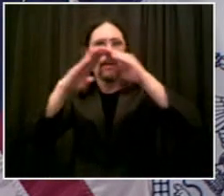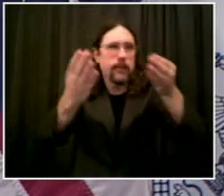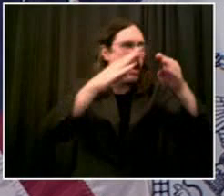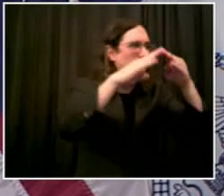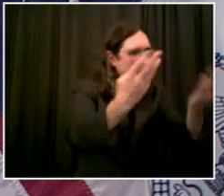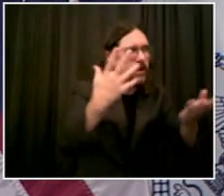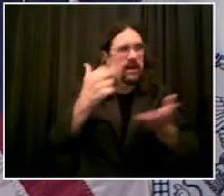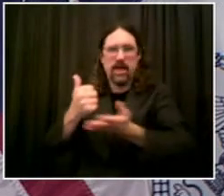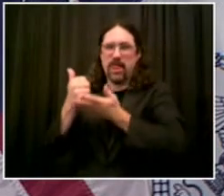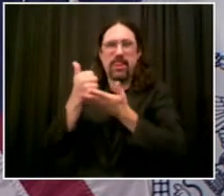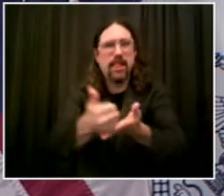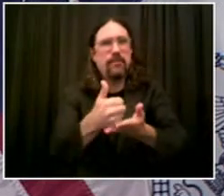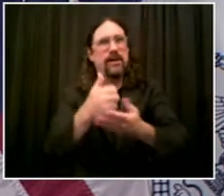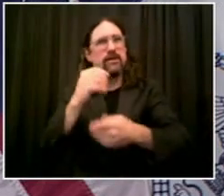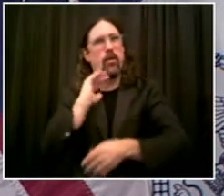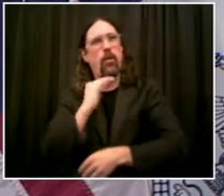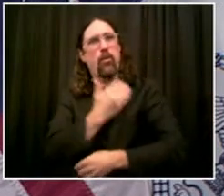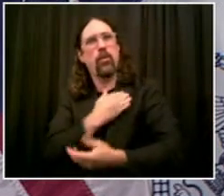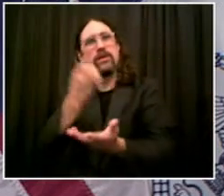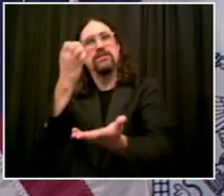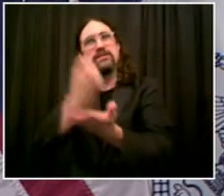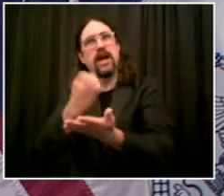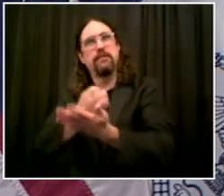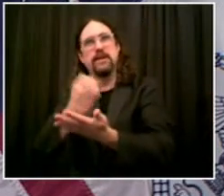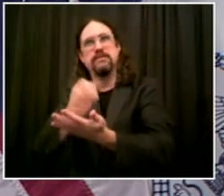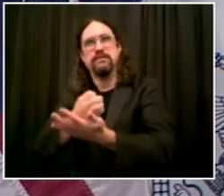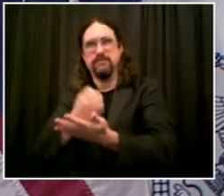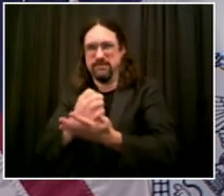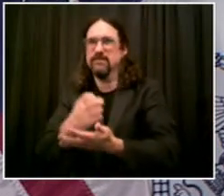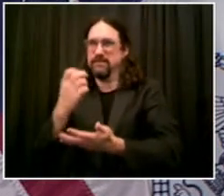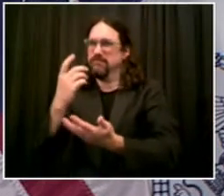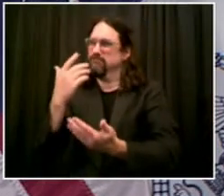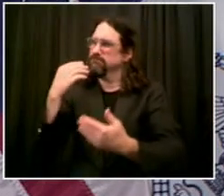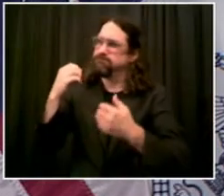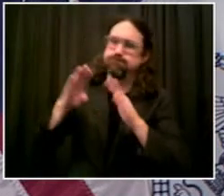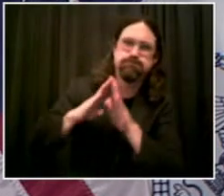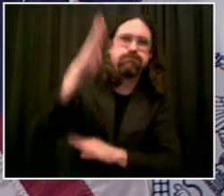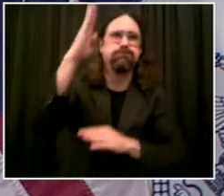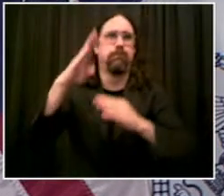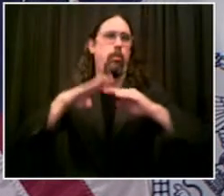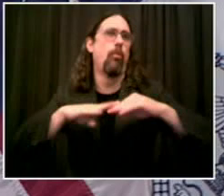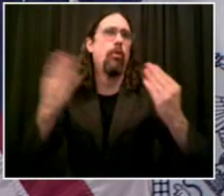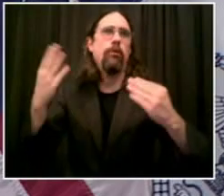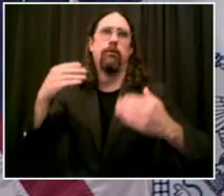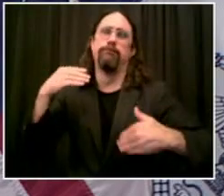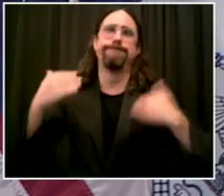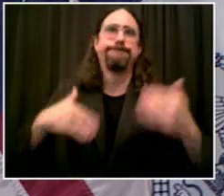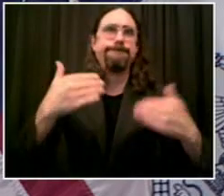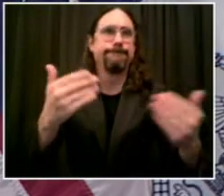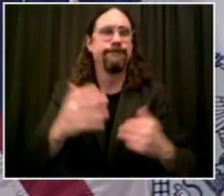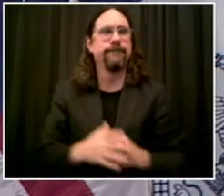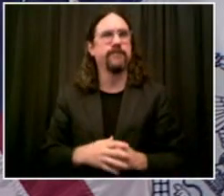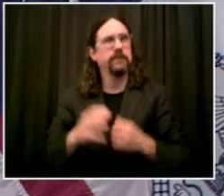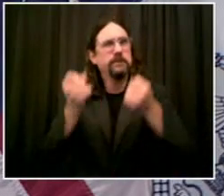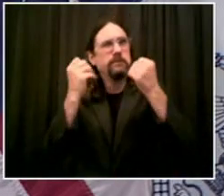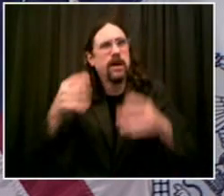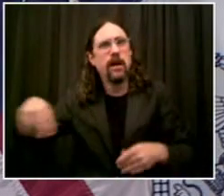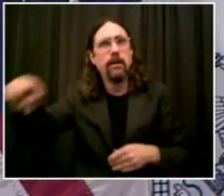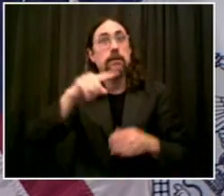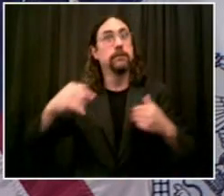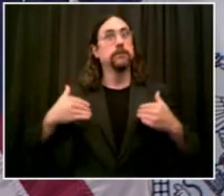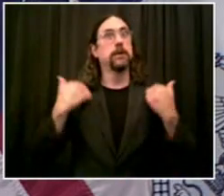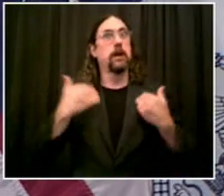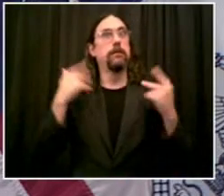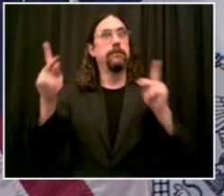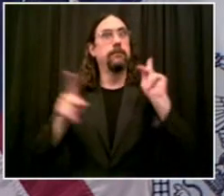I think if you've been watching not only these presentations over recent months, but the whole history of this administration has been devoted to